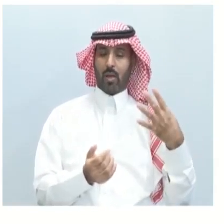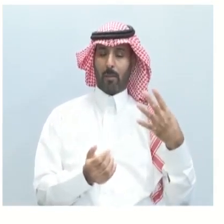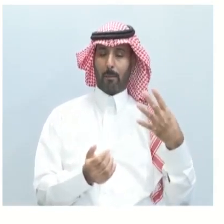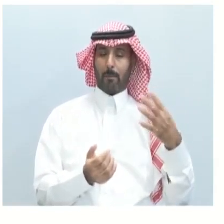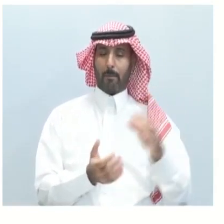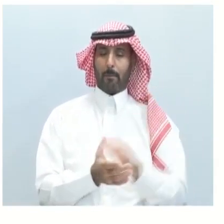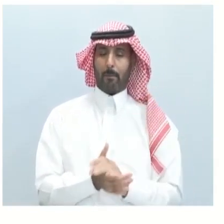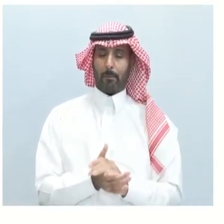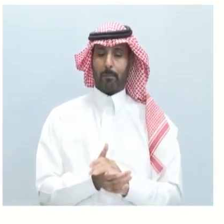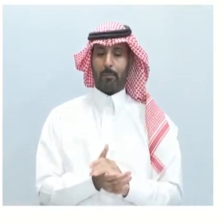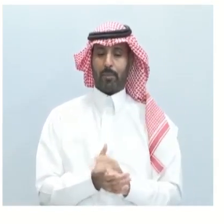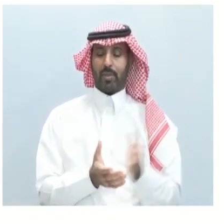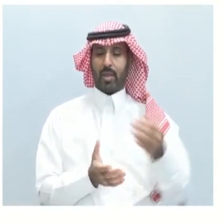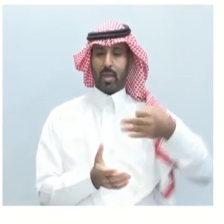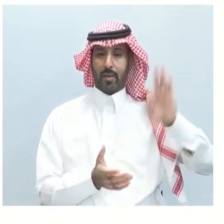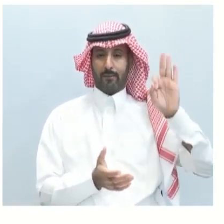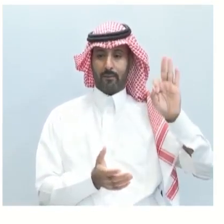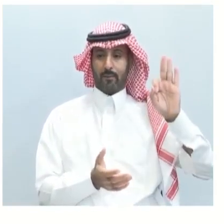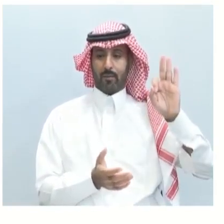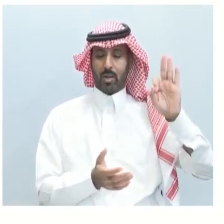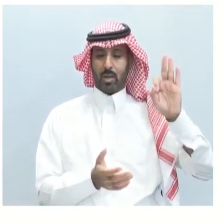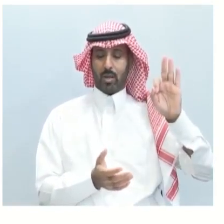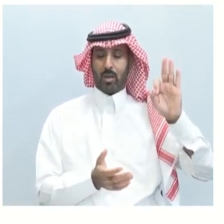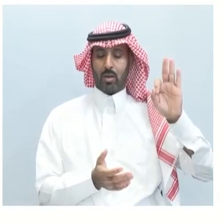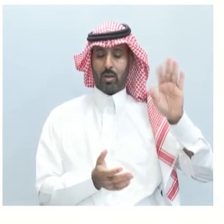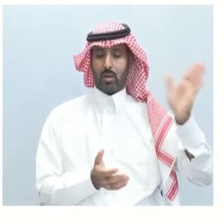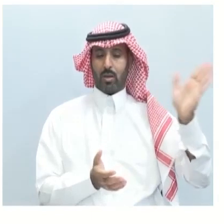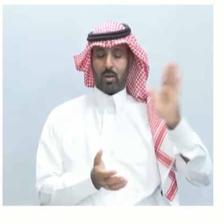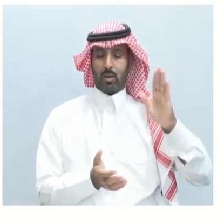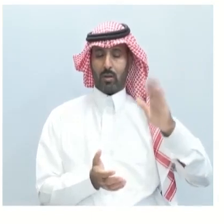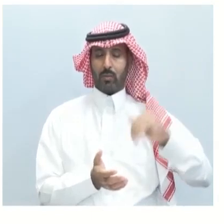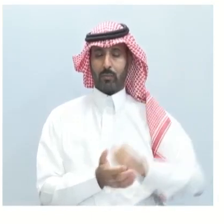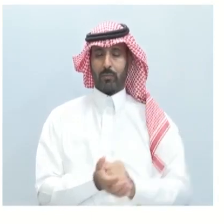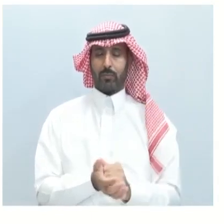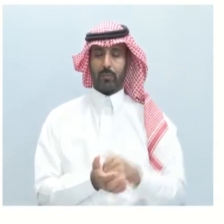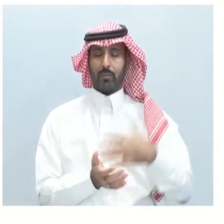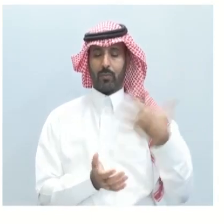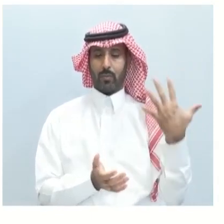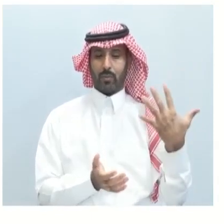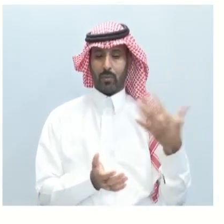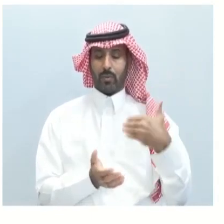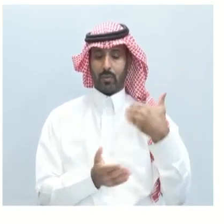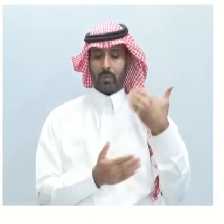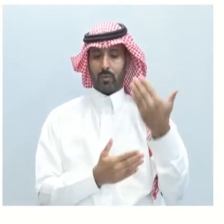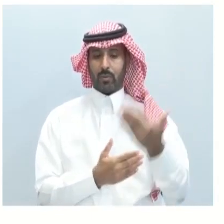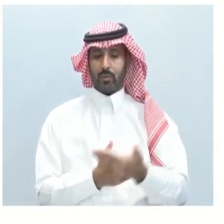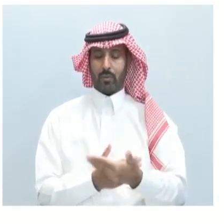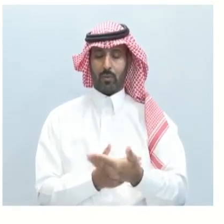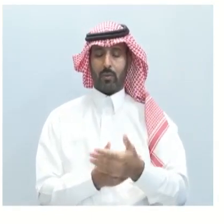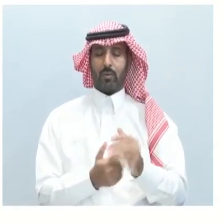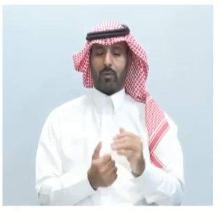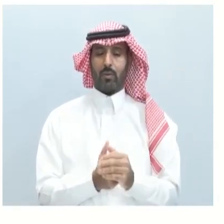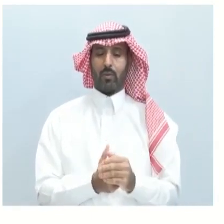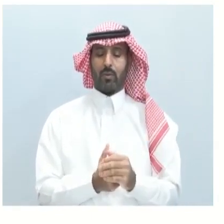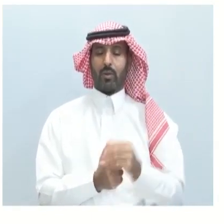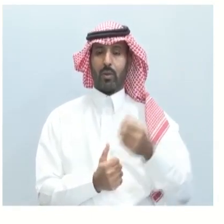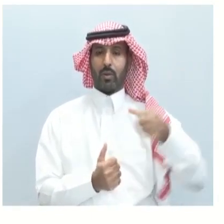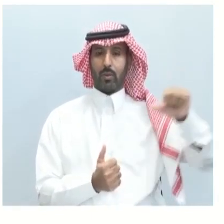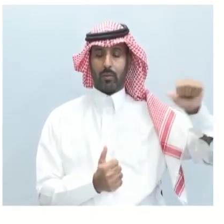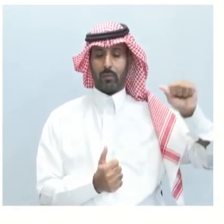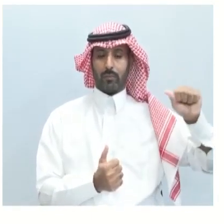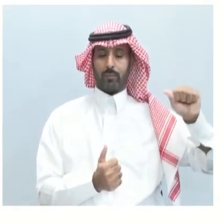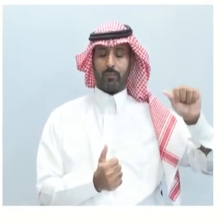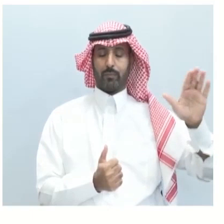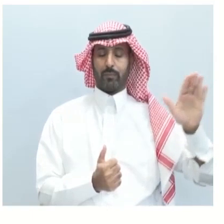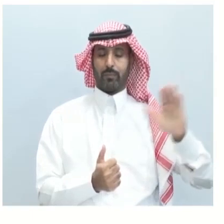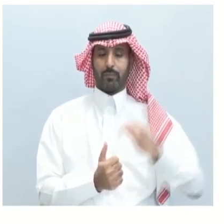lot of time, F, but I managed to finish my homework. Please check with me. Number